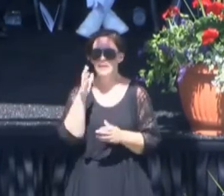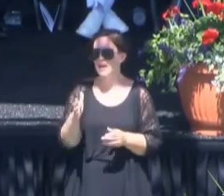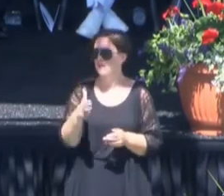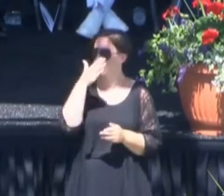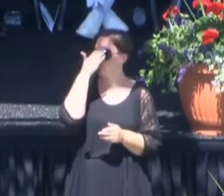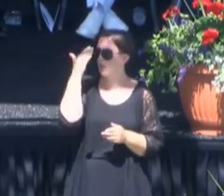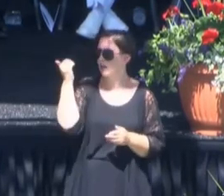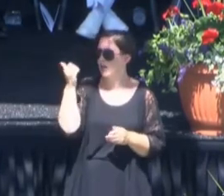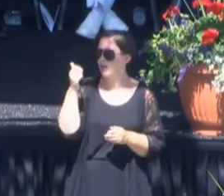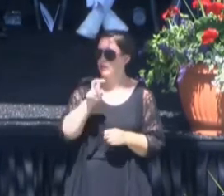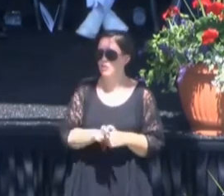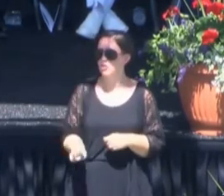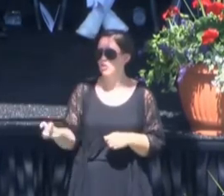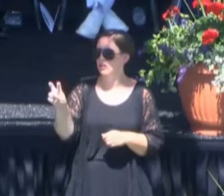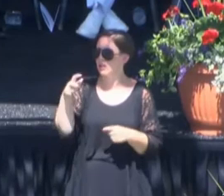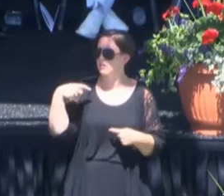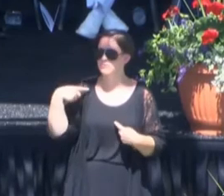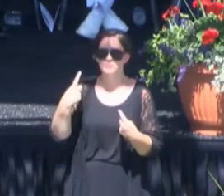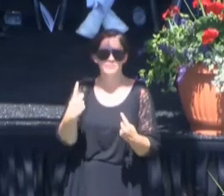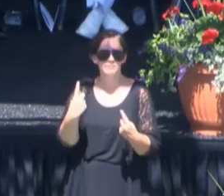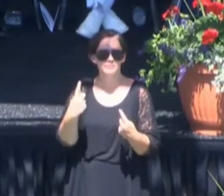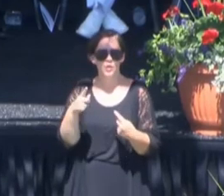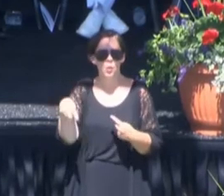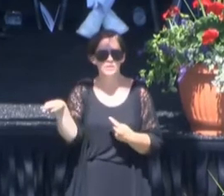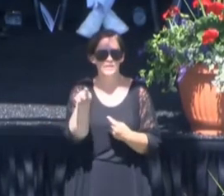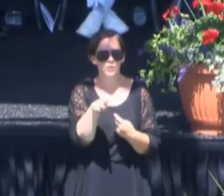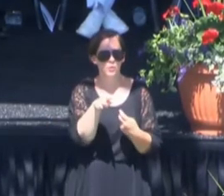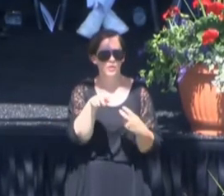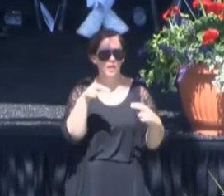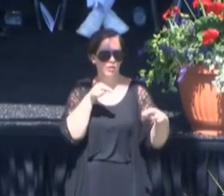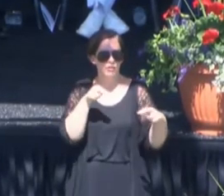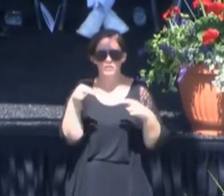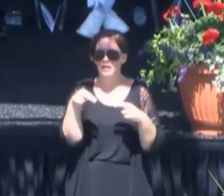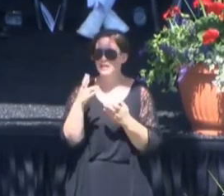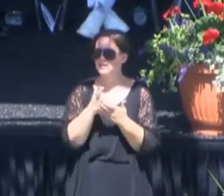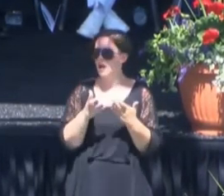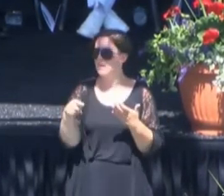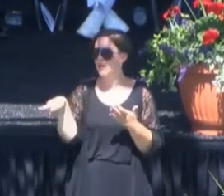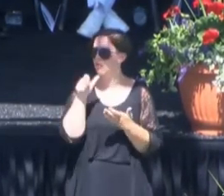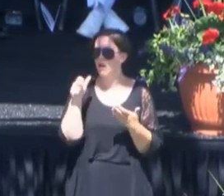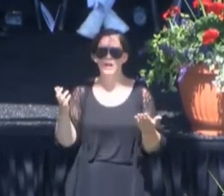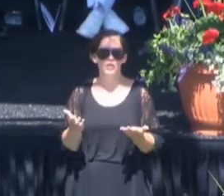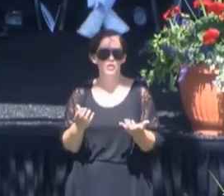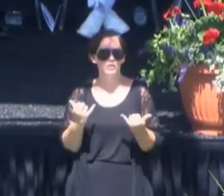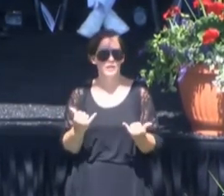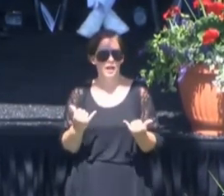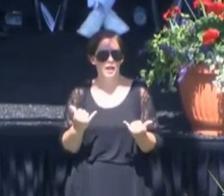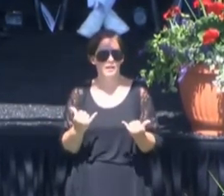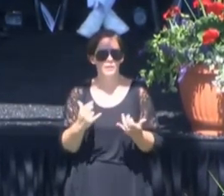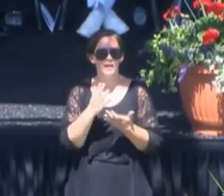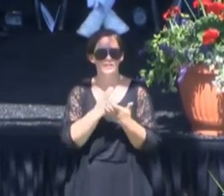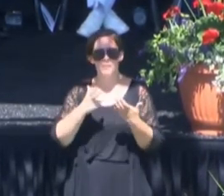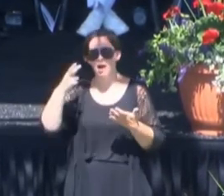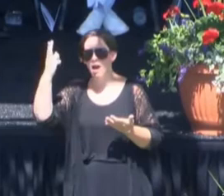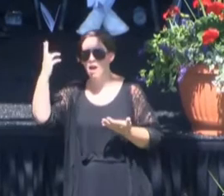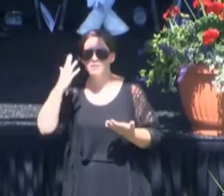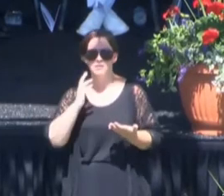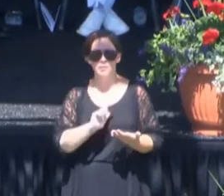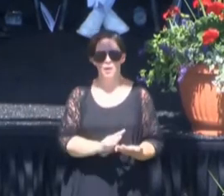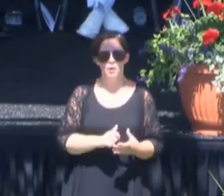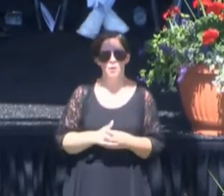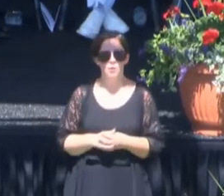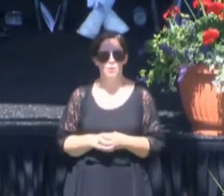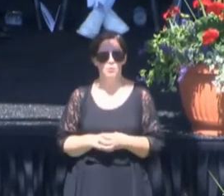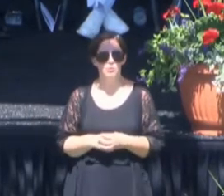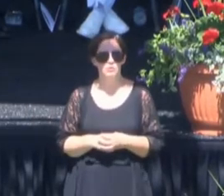journey and those who are by our side right now and not with us today during the high and low points.